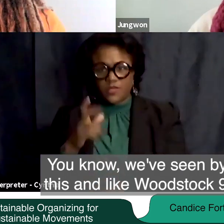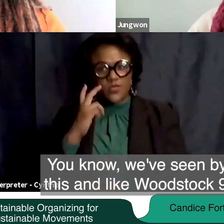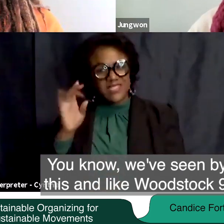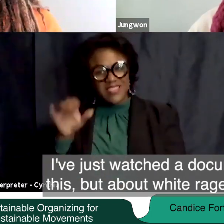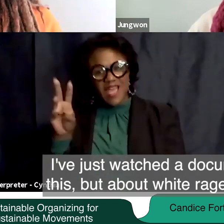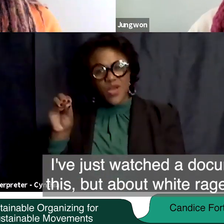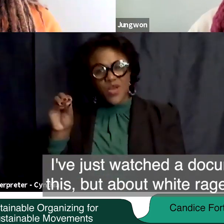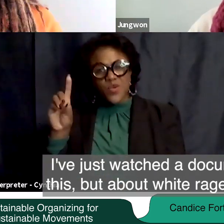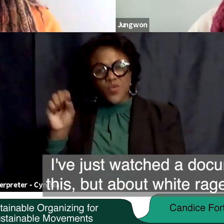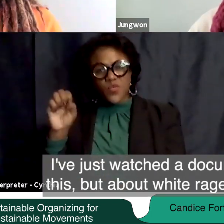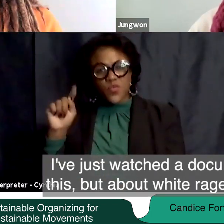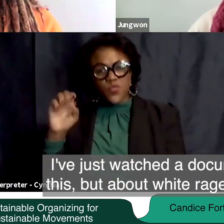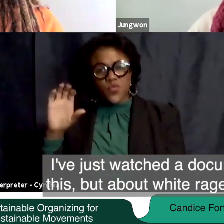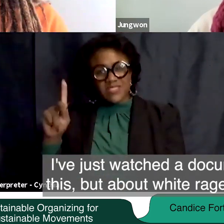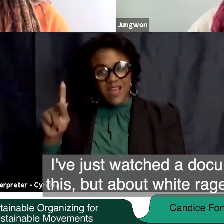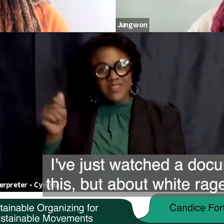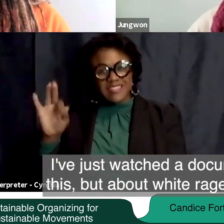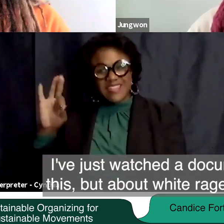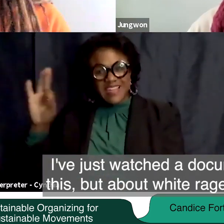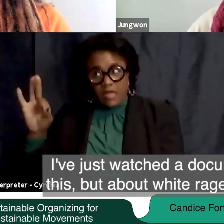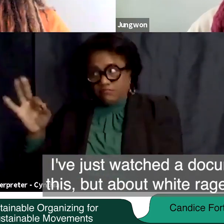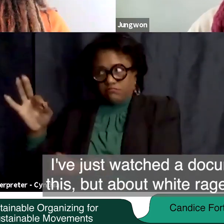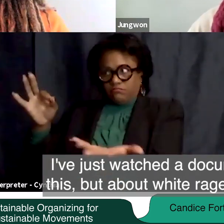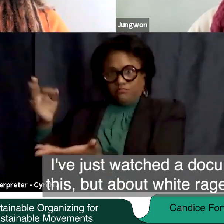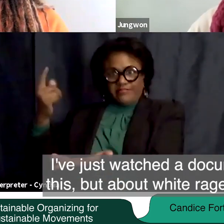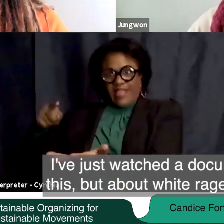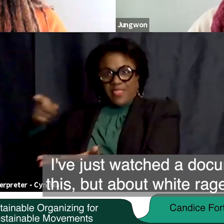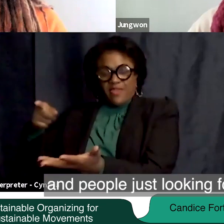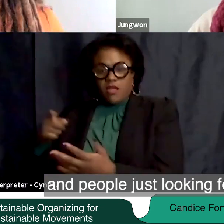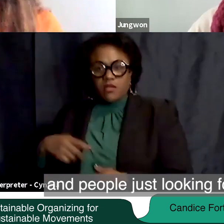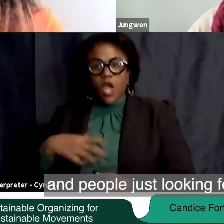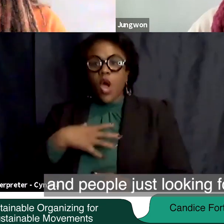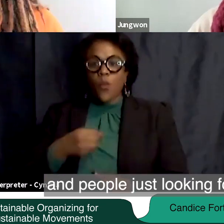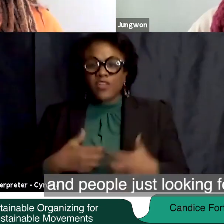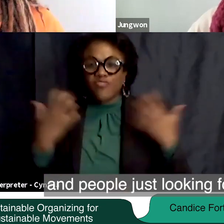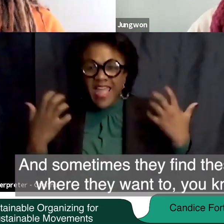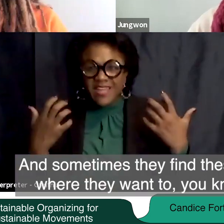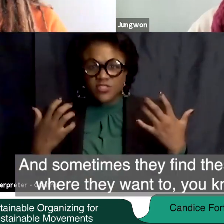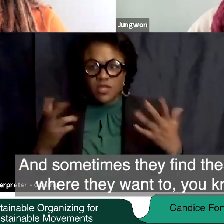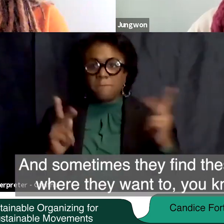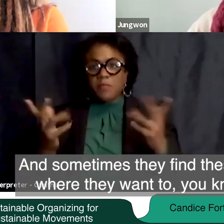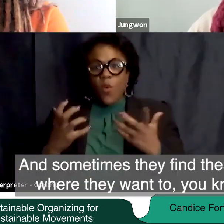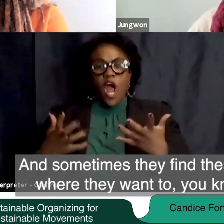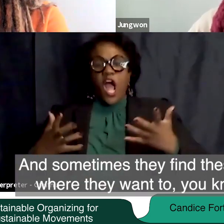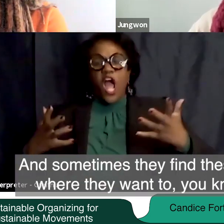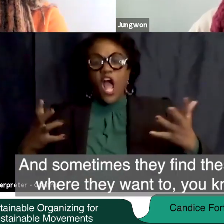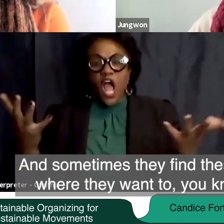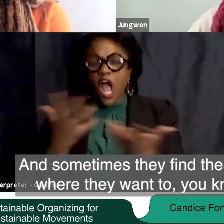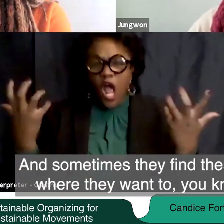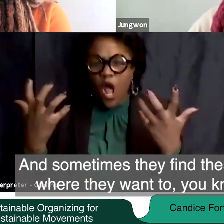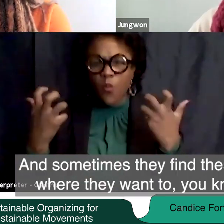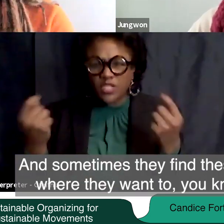99. I've just watched a documentary on this, but about white rage, and people just looking for an outlet. And sometimes they find these other